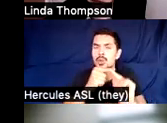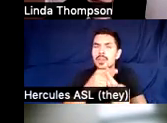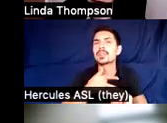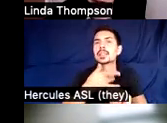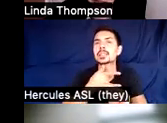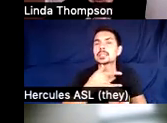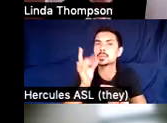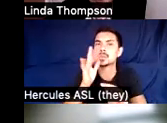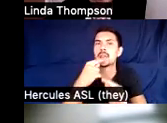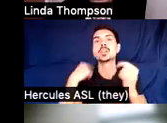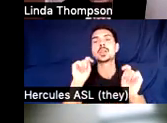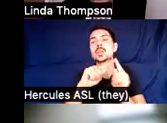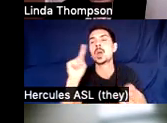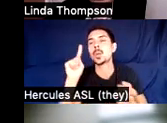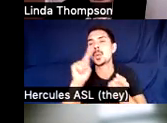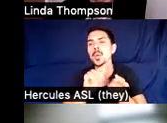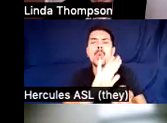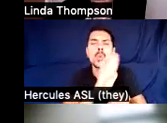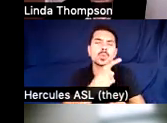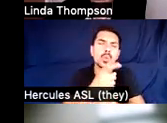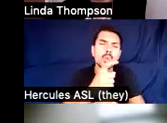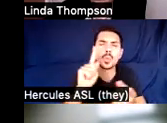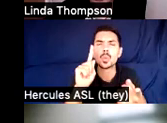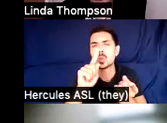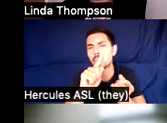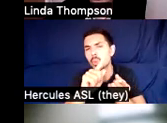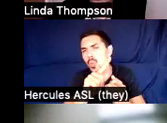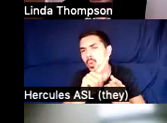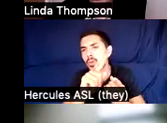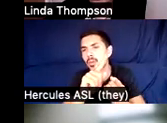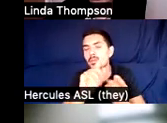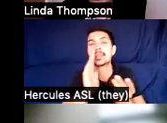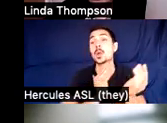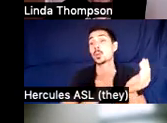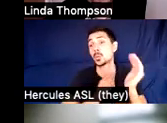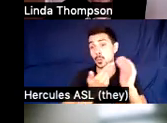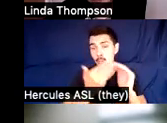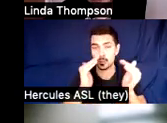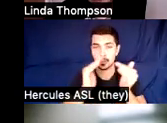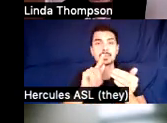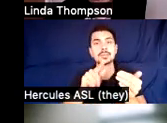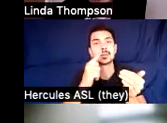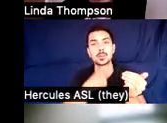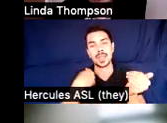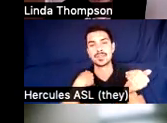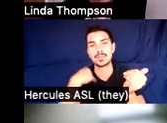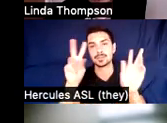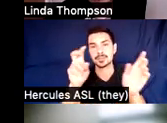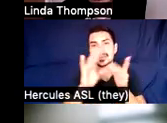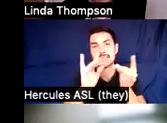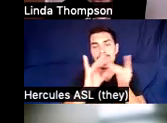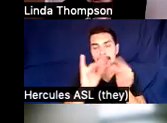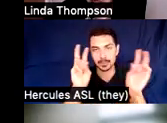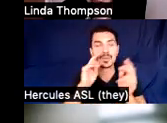to minimize it or say, in our community, there was a saying for people